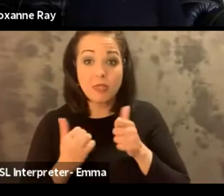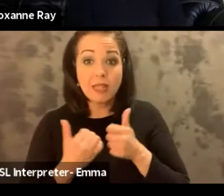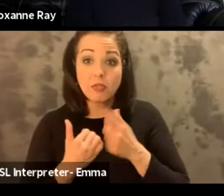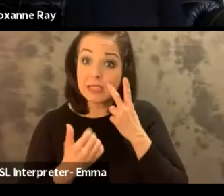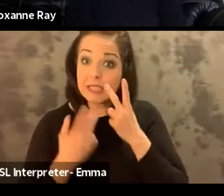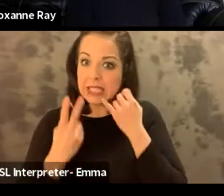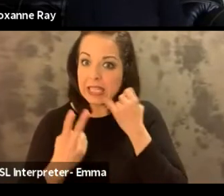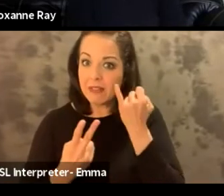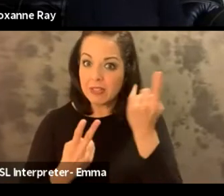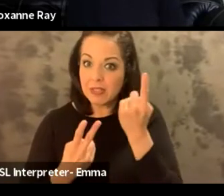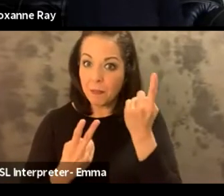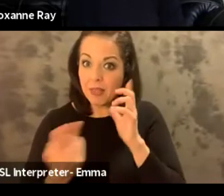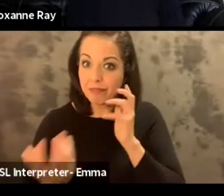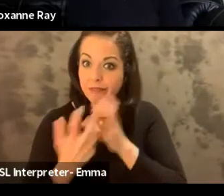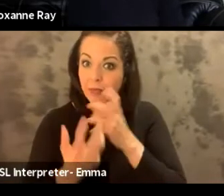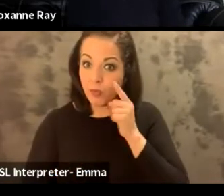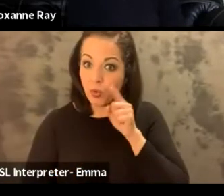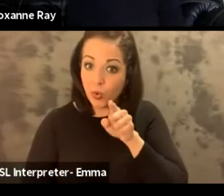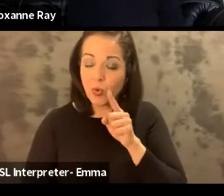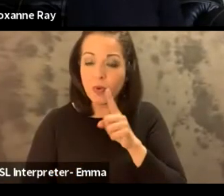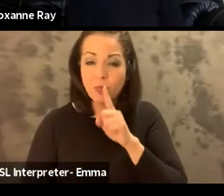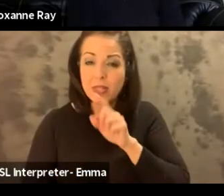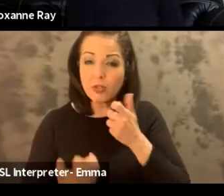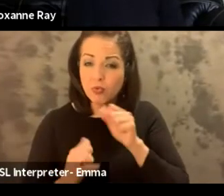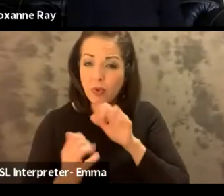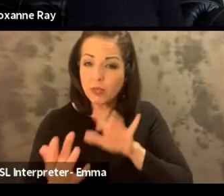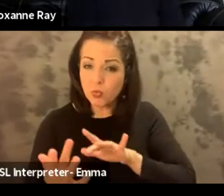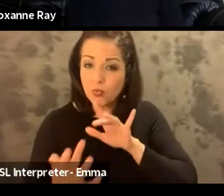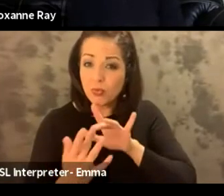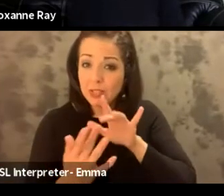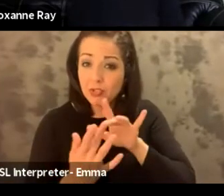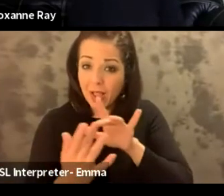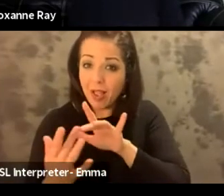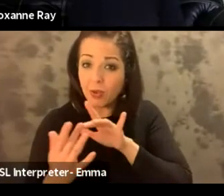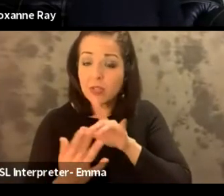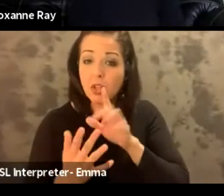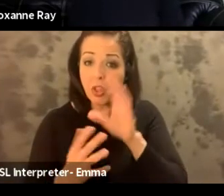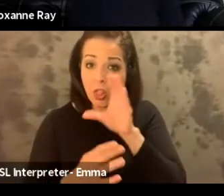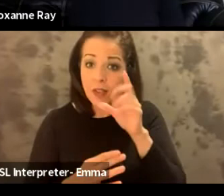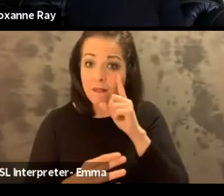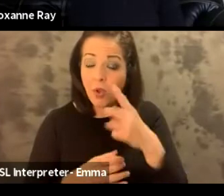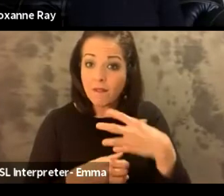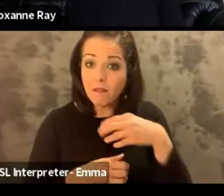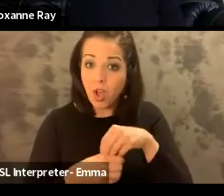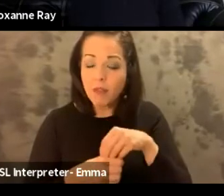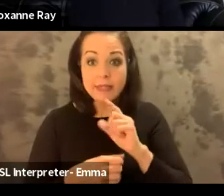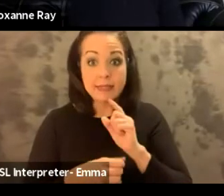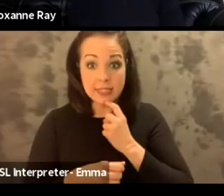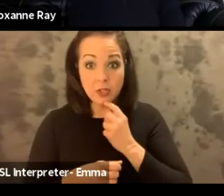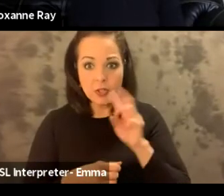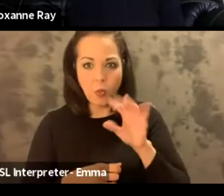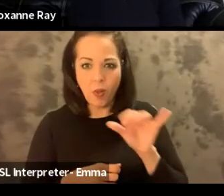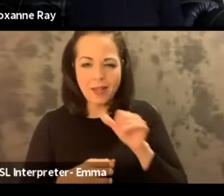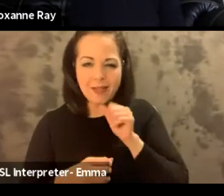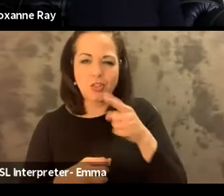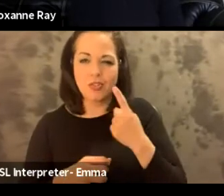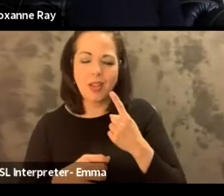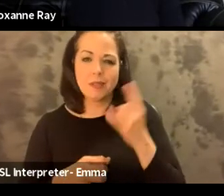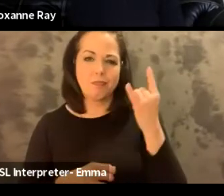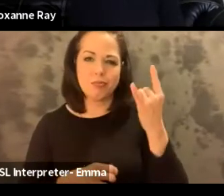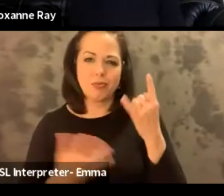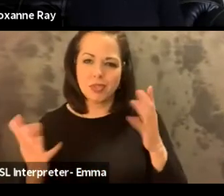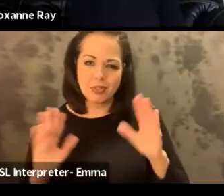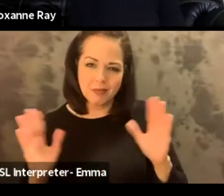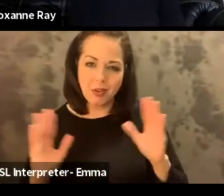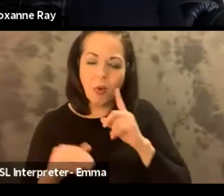They really, really are reaching out and looking to involve in a serious way, not just a kind of bullshit, you know,